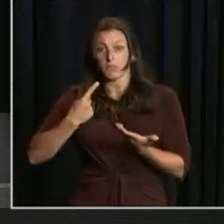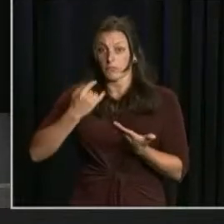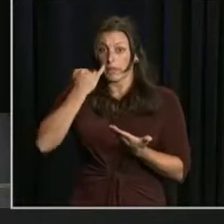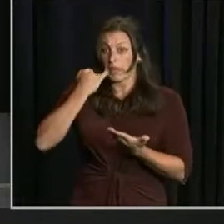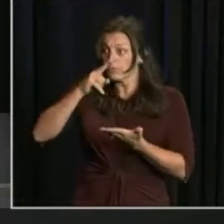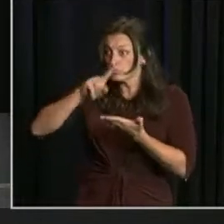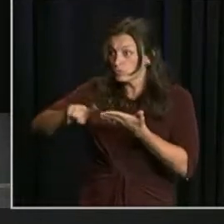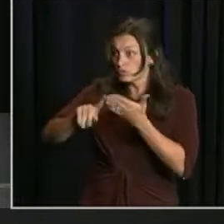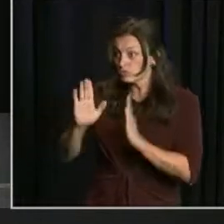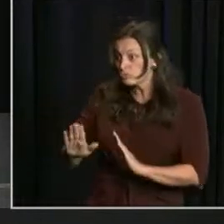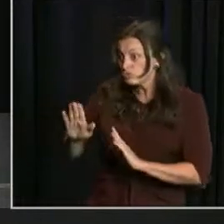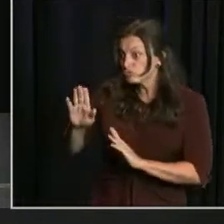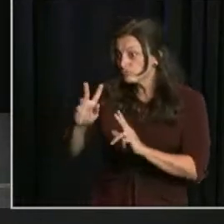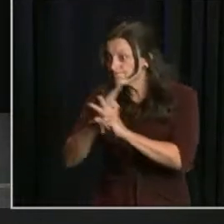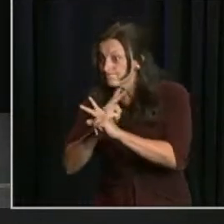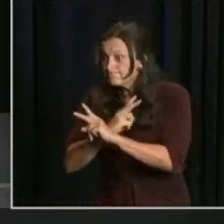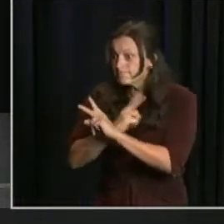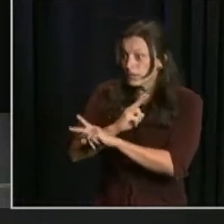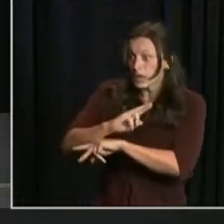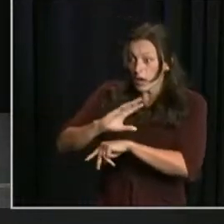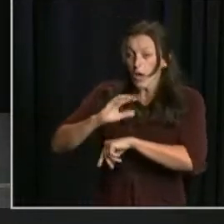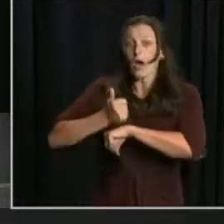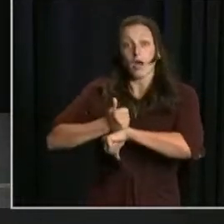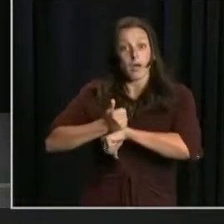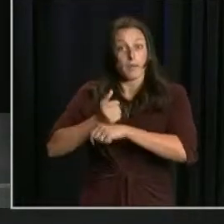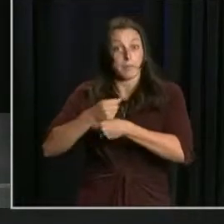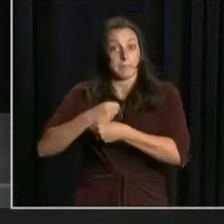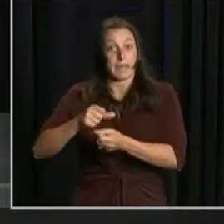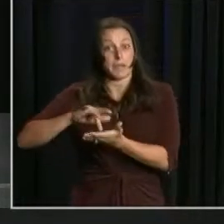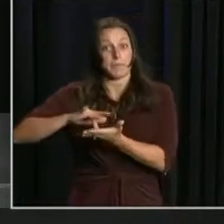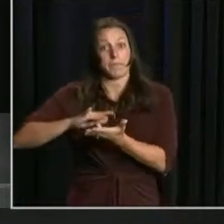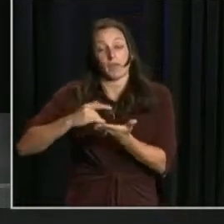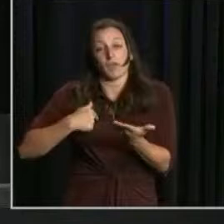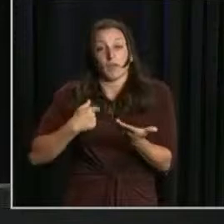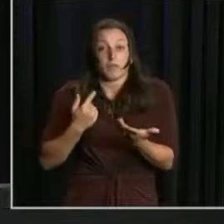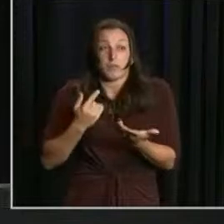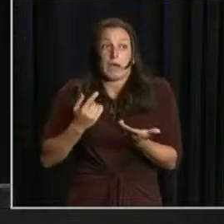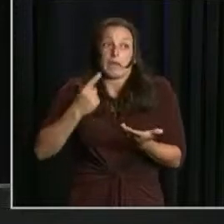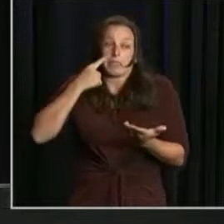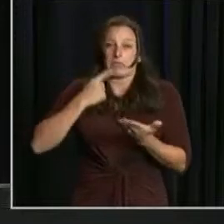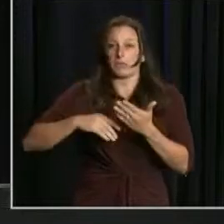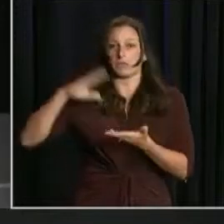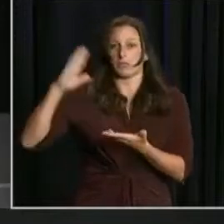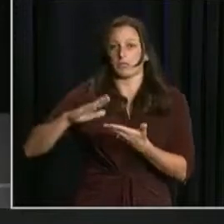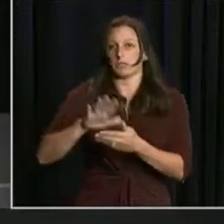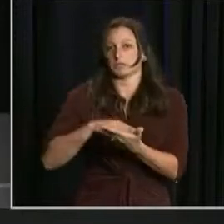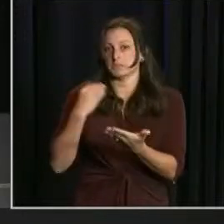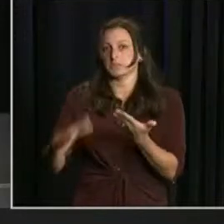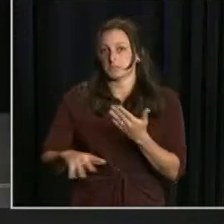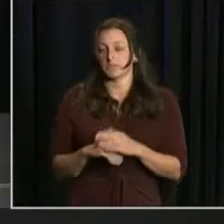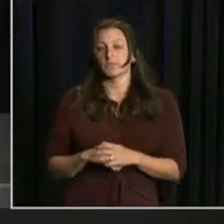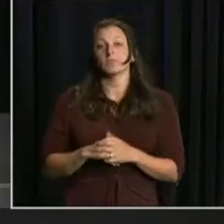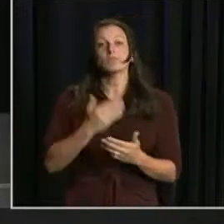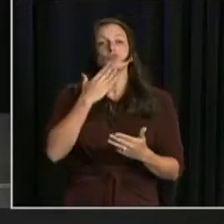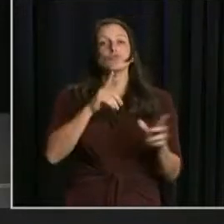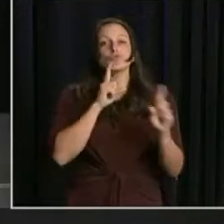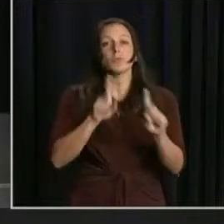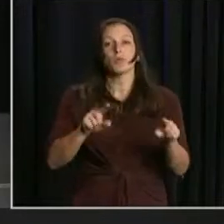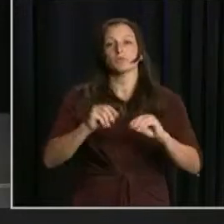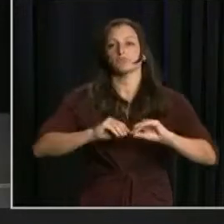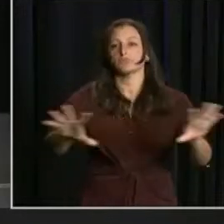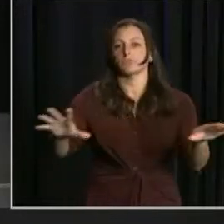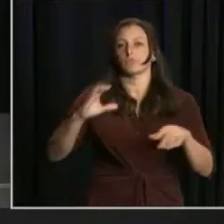comes along, should be a heck of a lot less expensive than that. There's a good report released by the